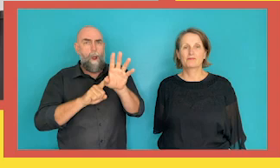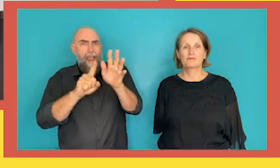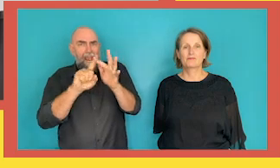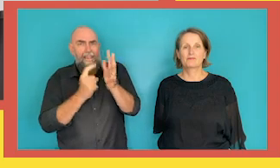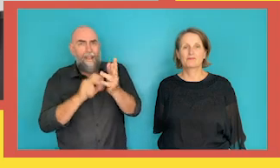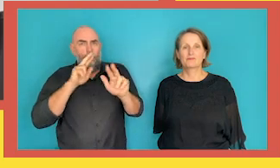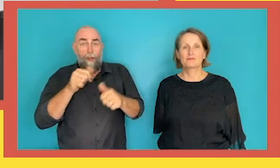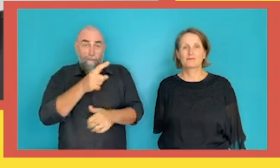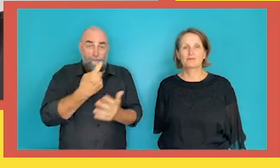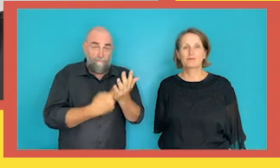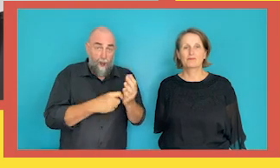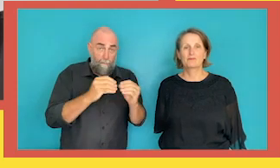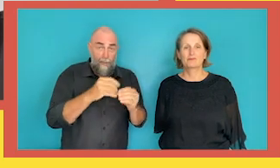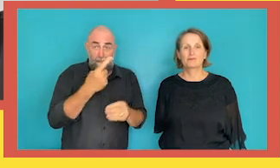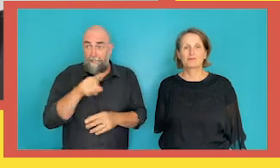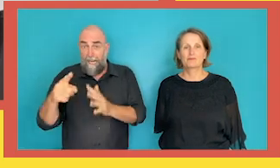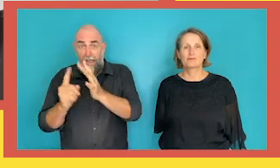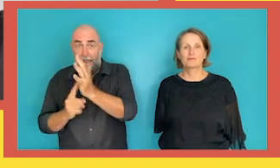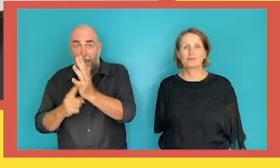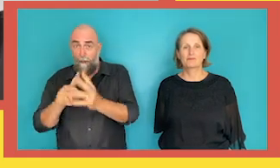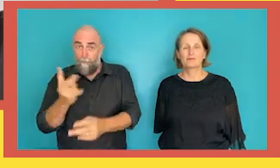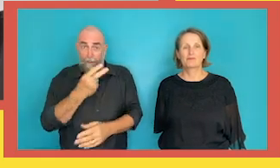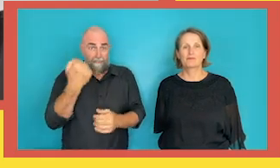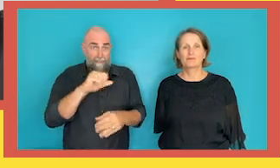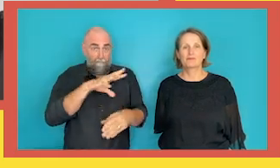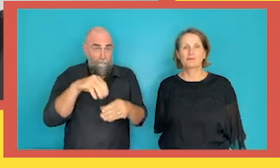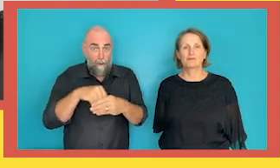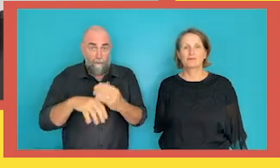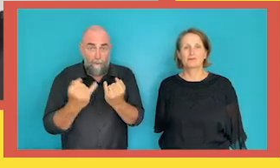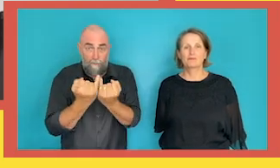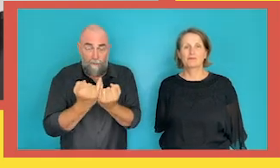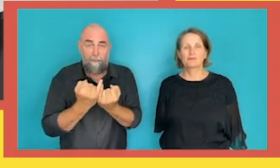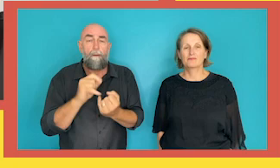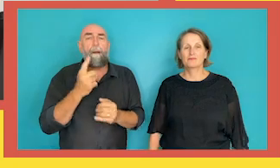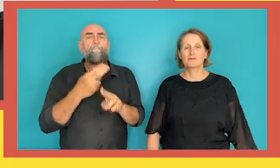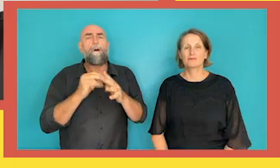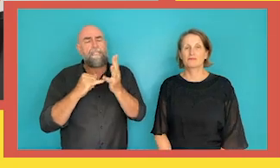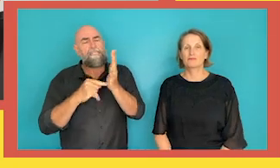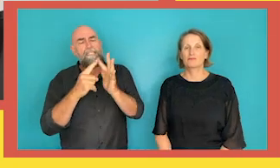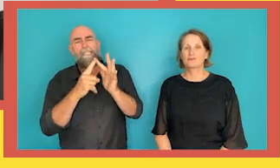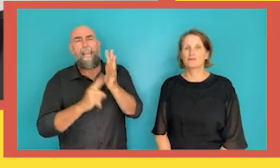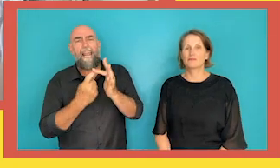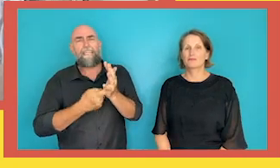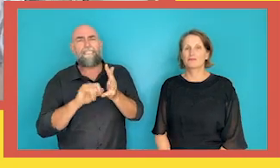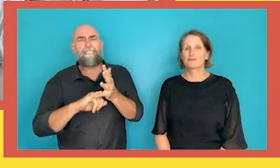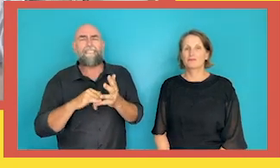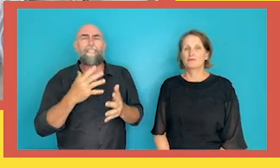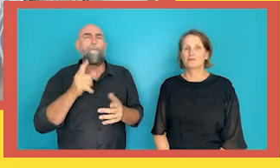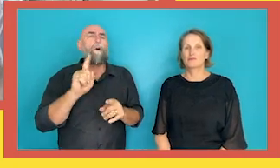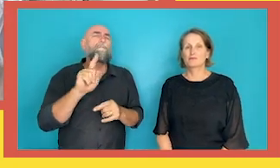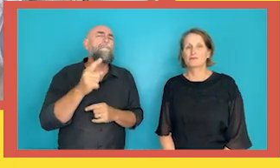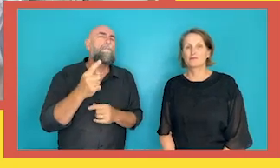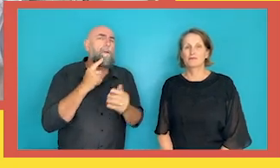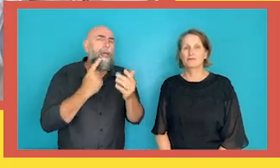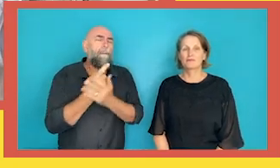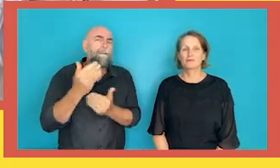still in the sport, and then what is it that you're looking forward to? What's the year look like for the Steelers? Can you stop touching on that soft